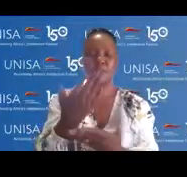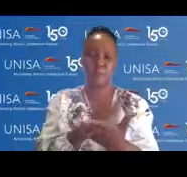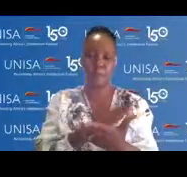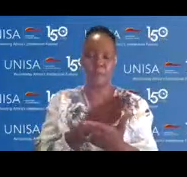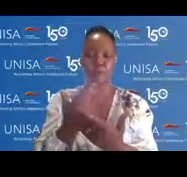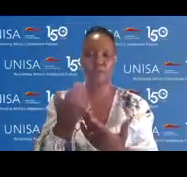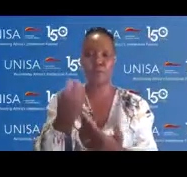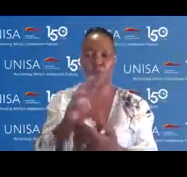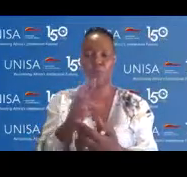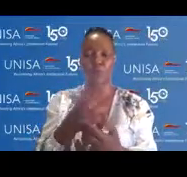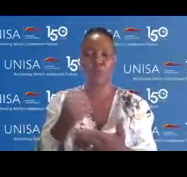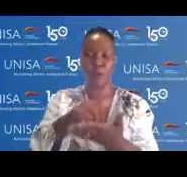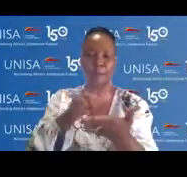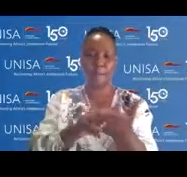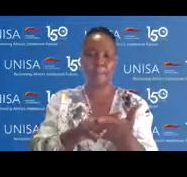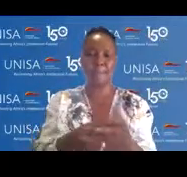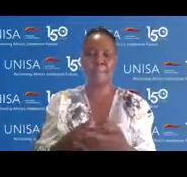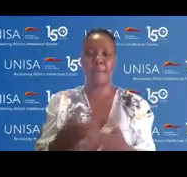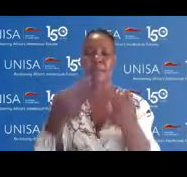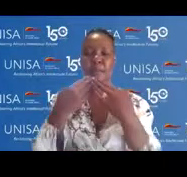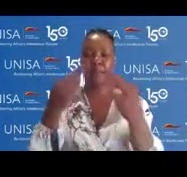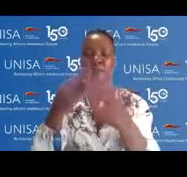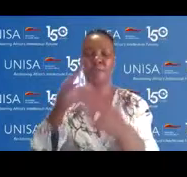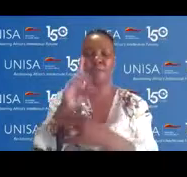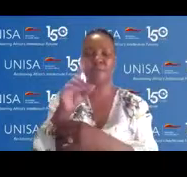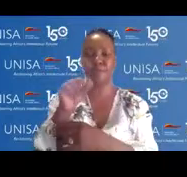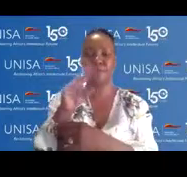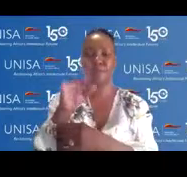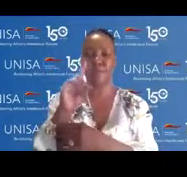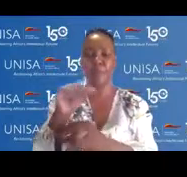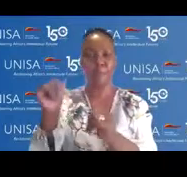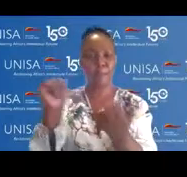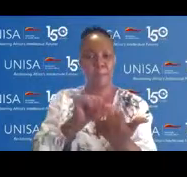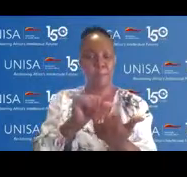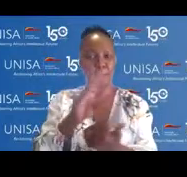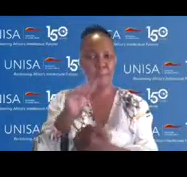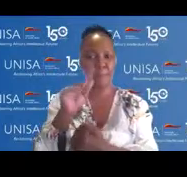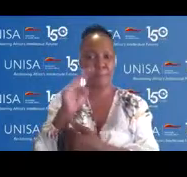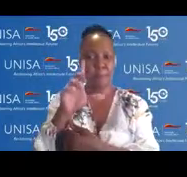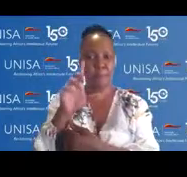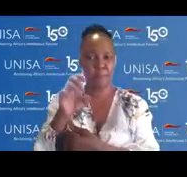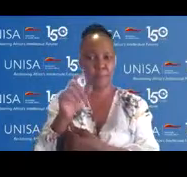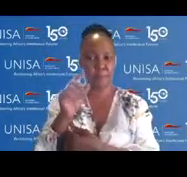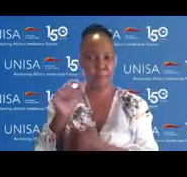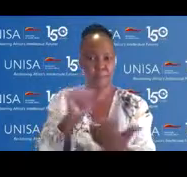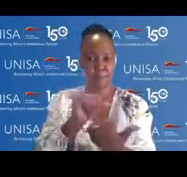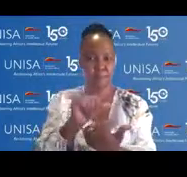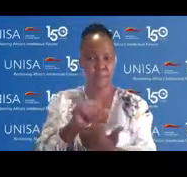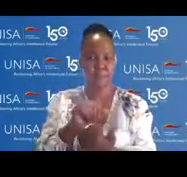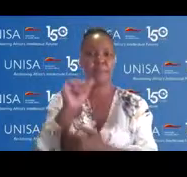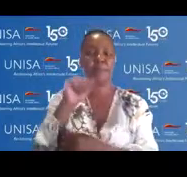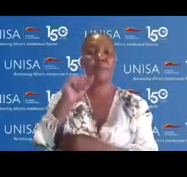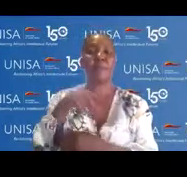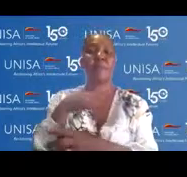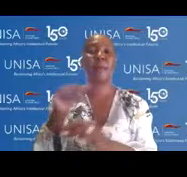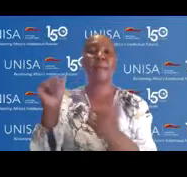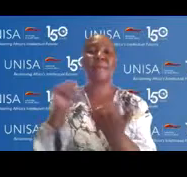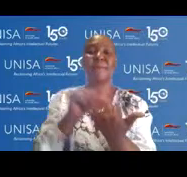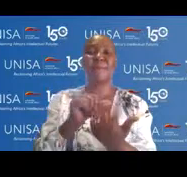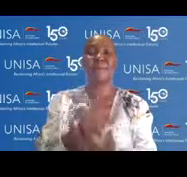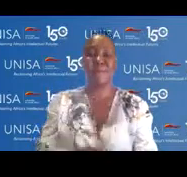David. Benele, are you back with us? Yes, I'm back. Thanks,